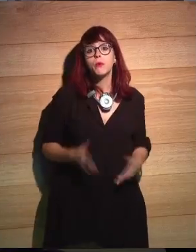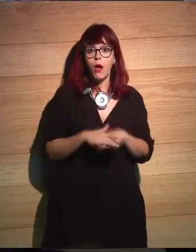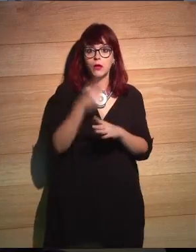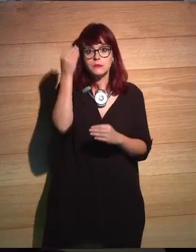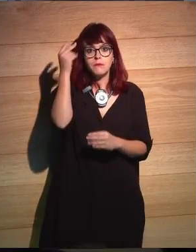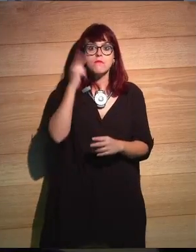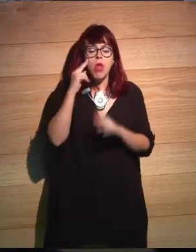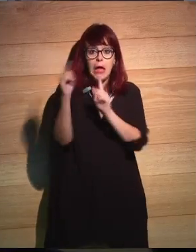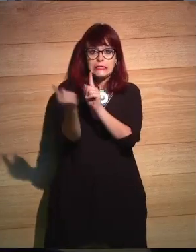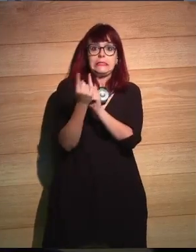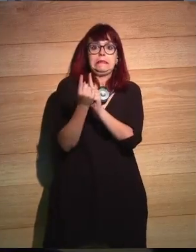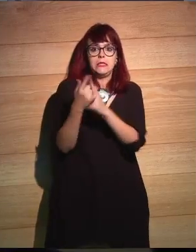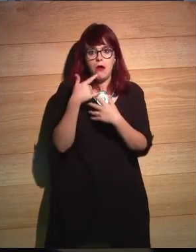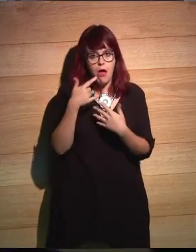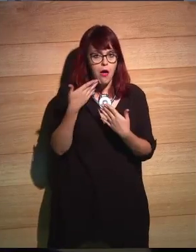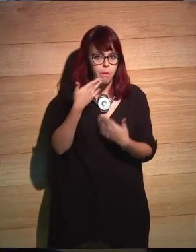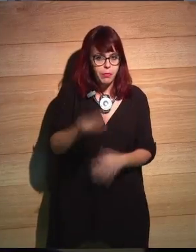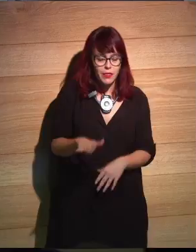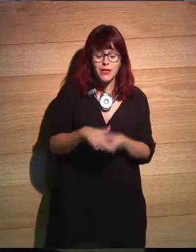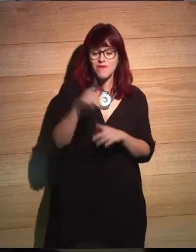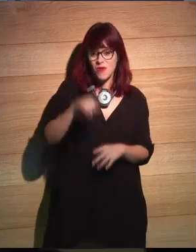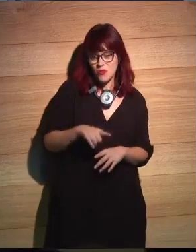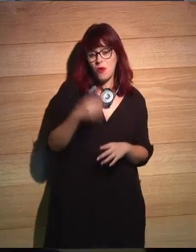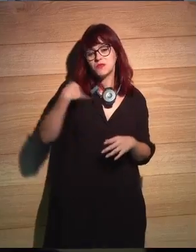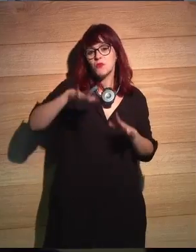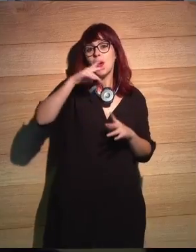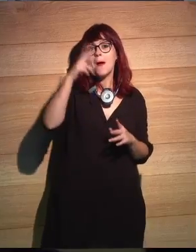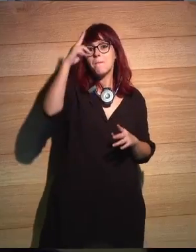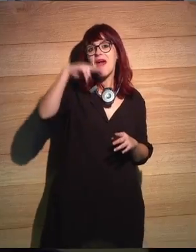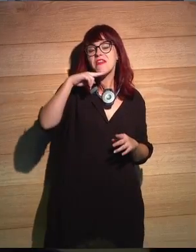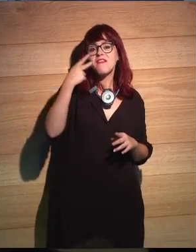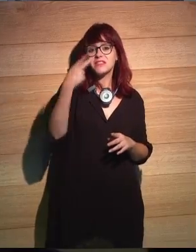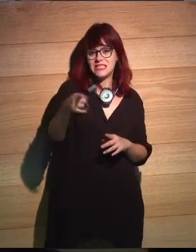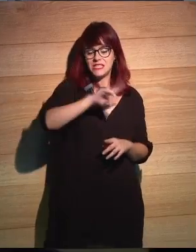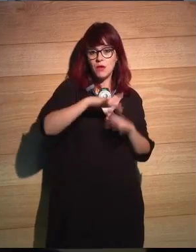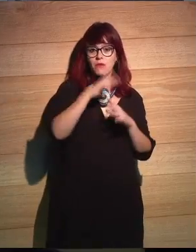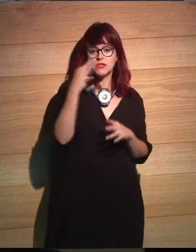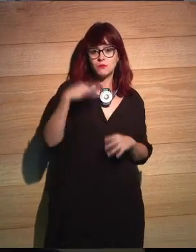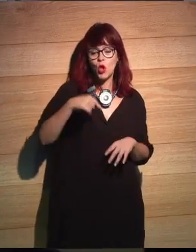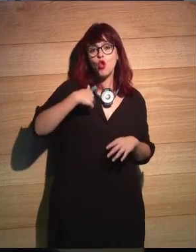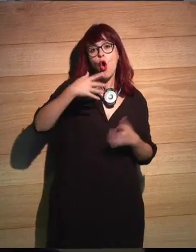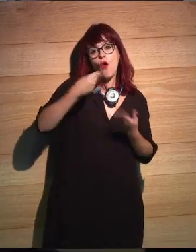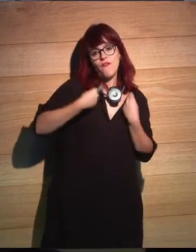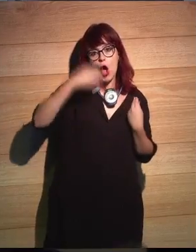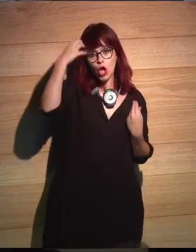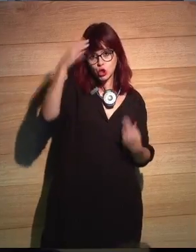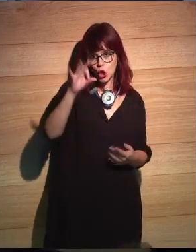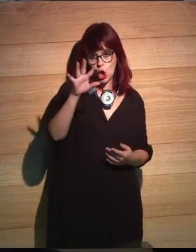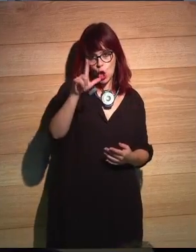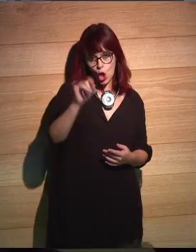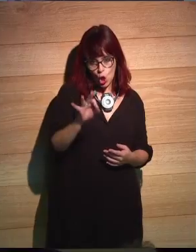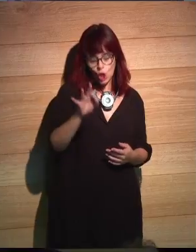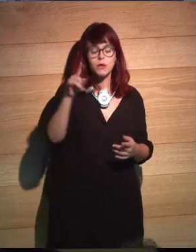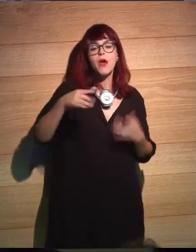Scandinavian. And also my father, when he comes to visit me from Trondheim, I live in Oslo, when he has taken the